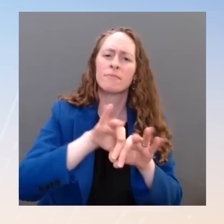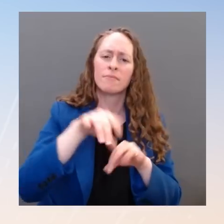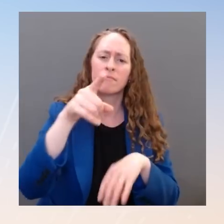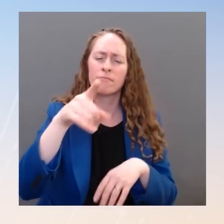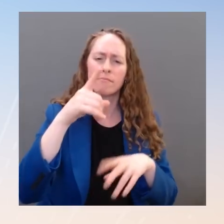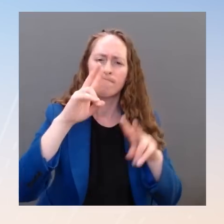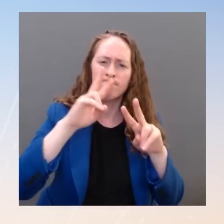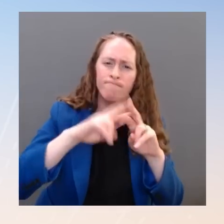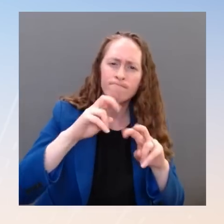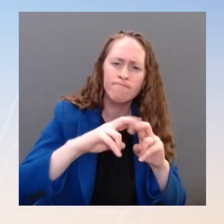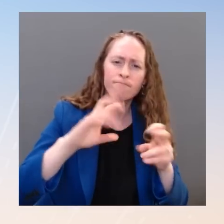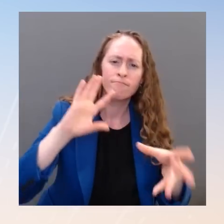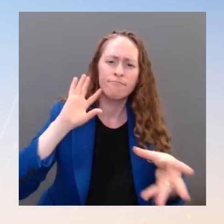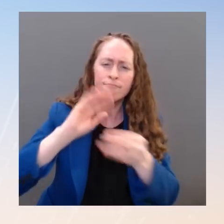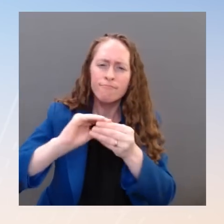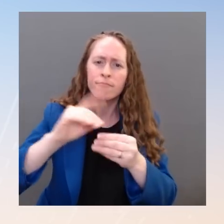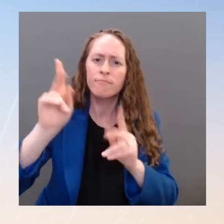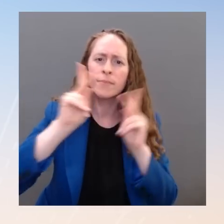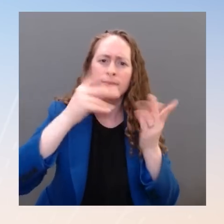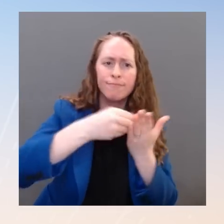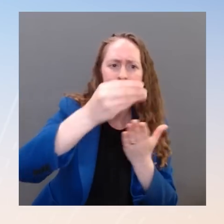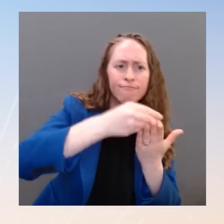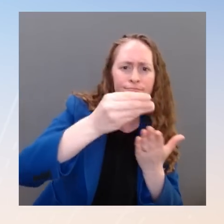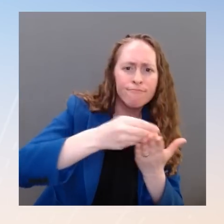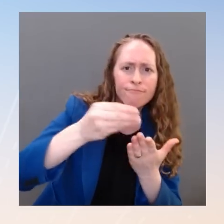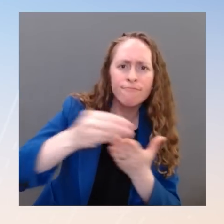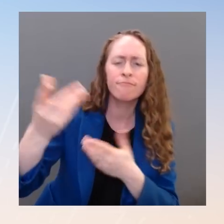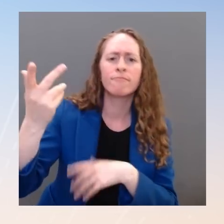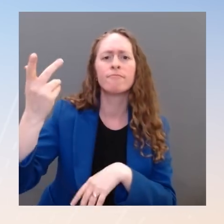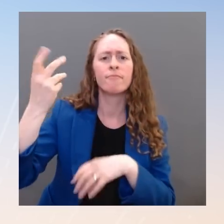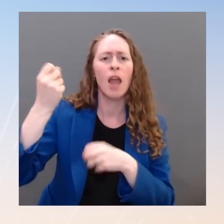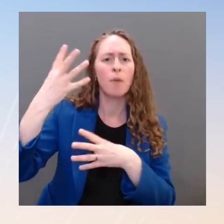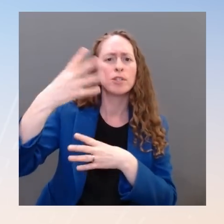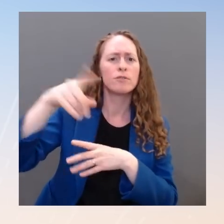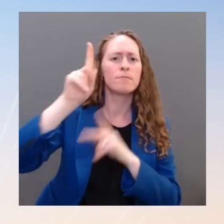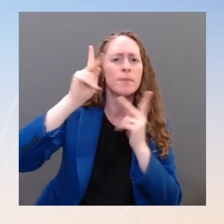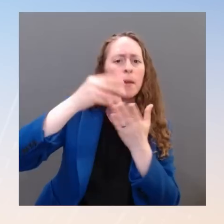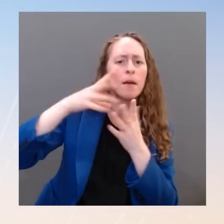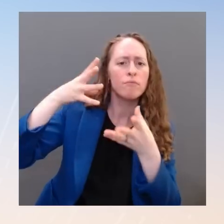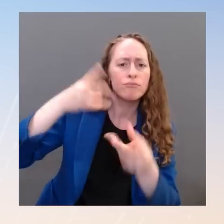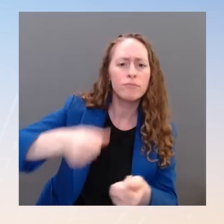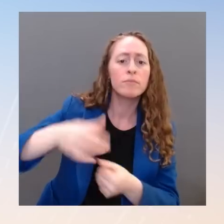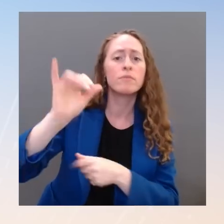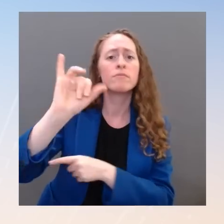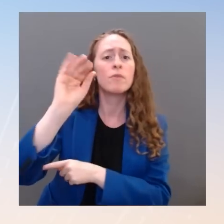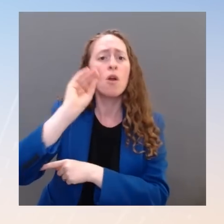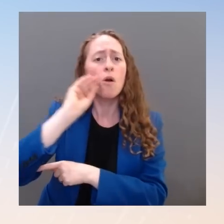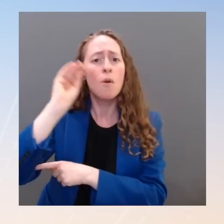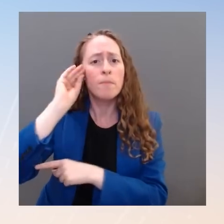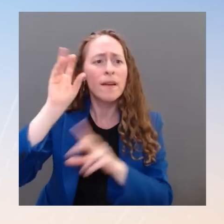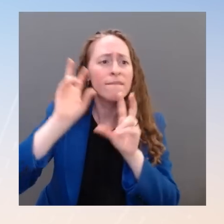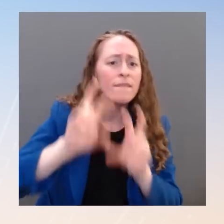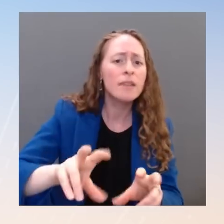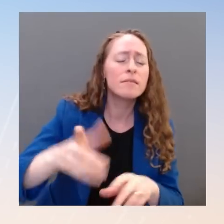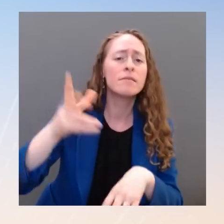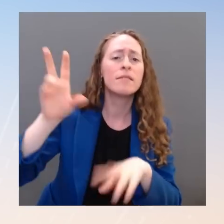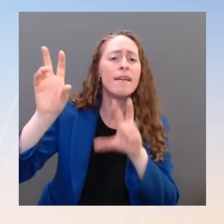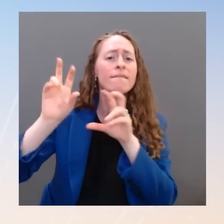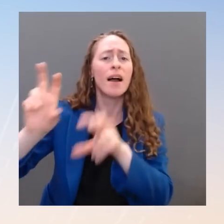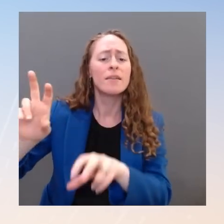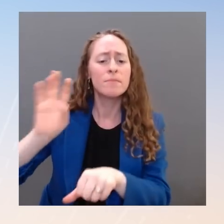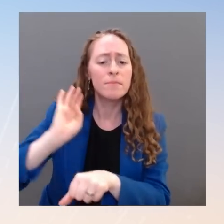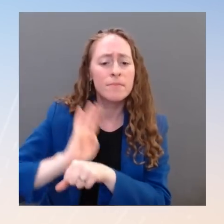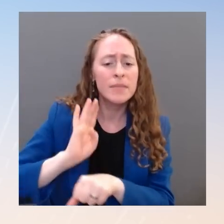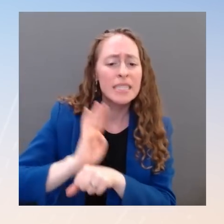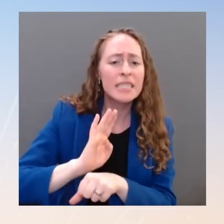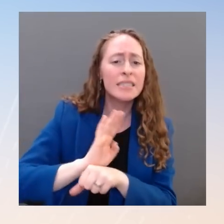investment. All of these increased at strong rates in the first quarter, and as did the overall demand, and are good signs for